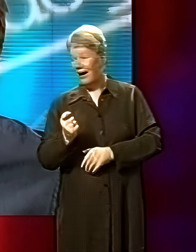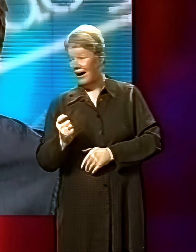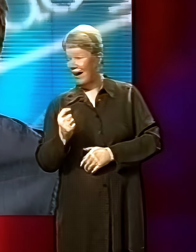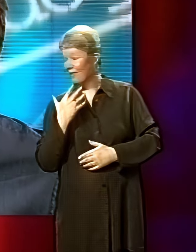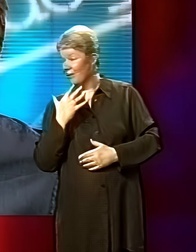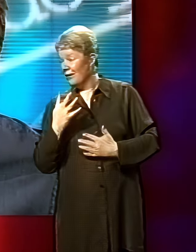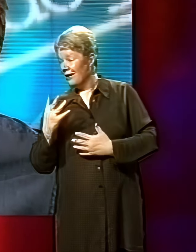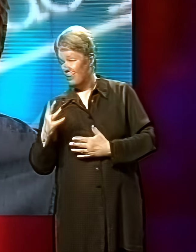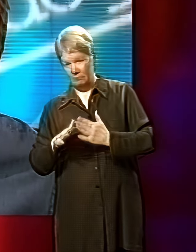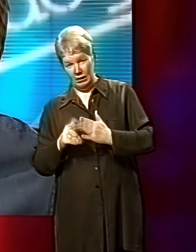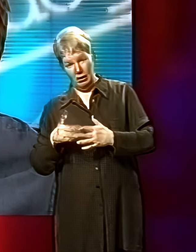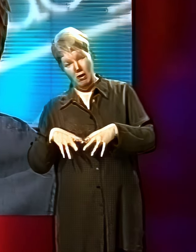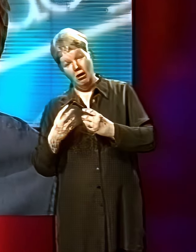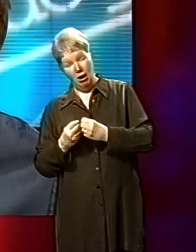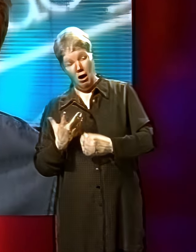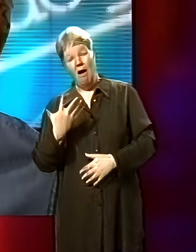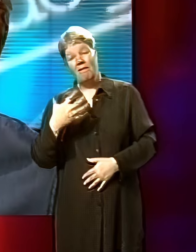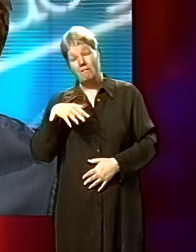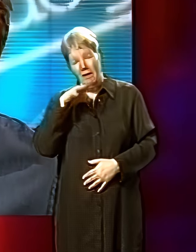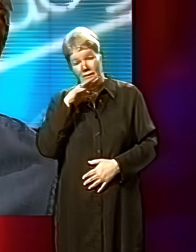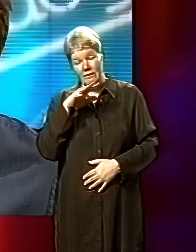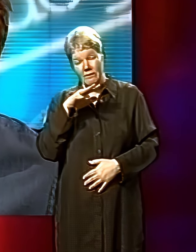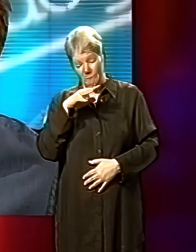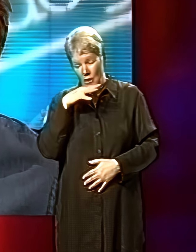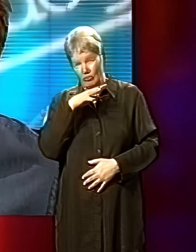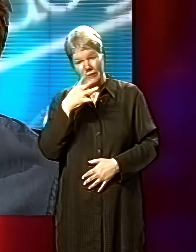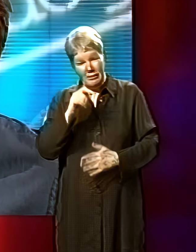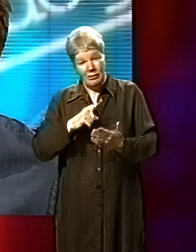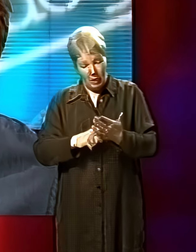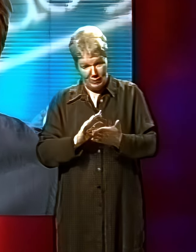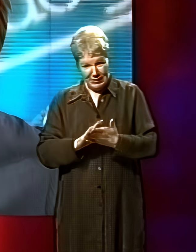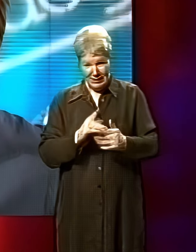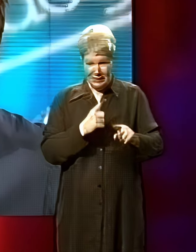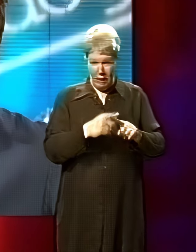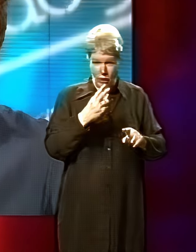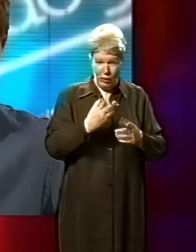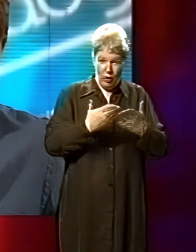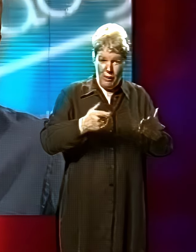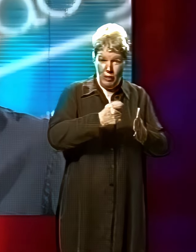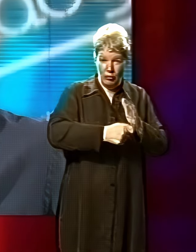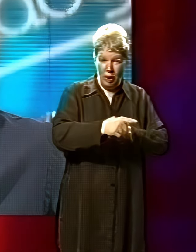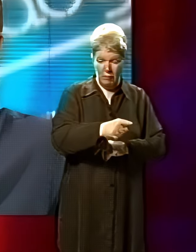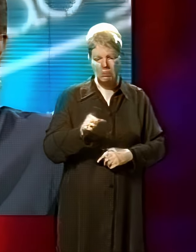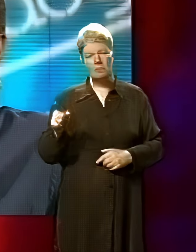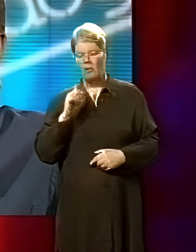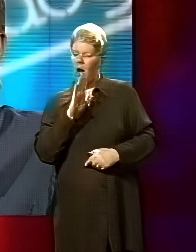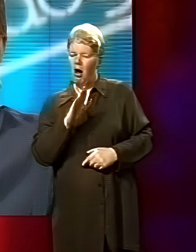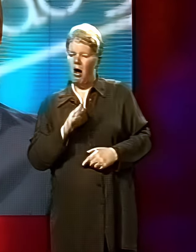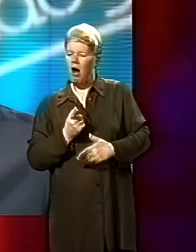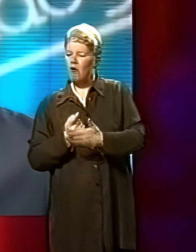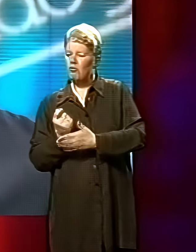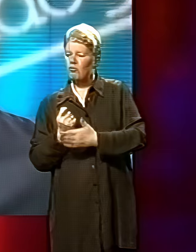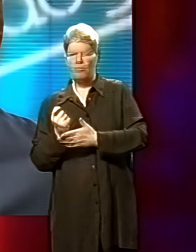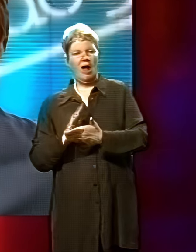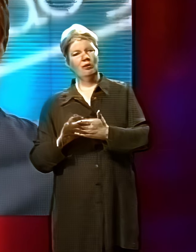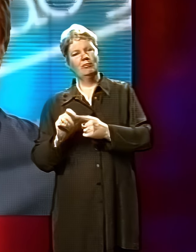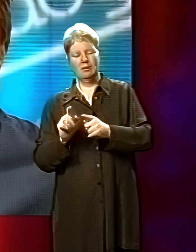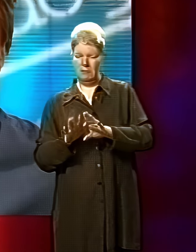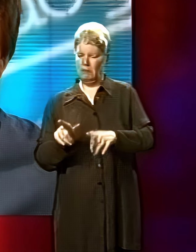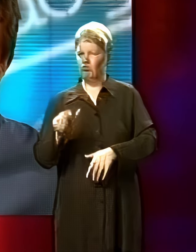up £450, up to three times its price in some shops. Brighthouse called their credit deals the bright